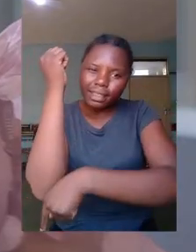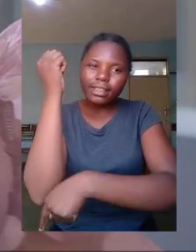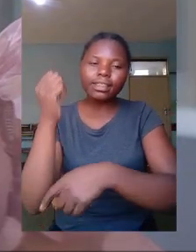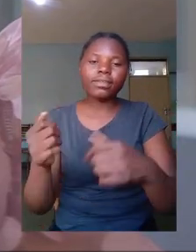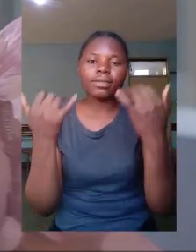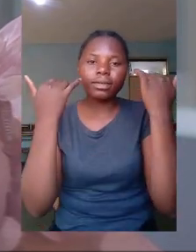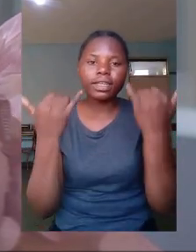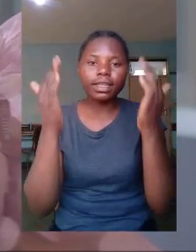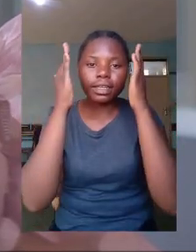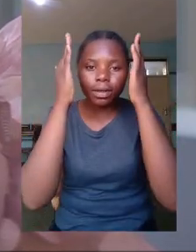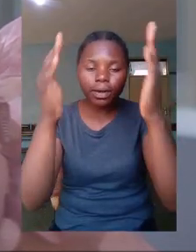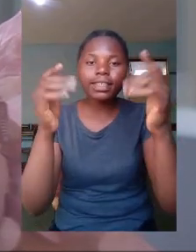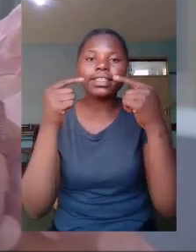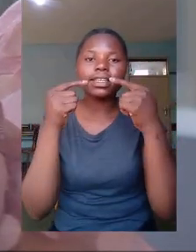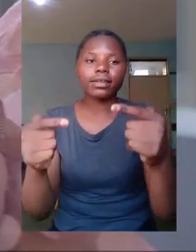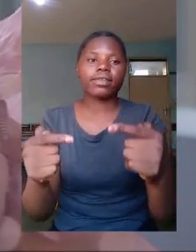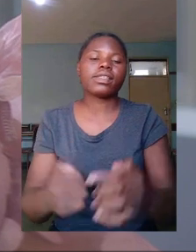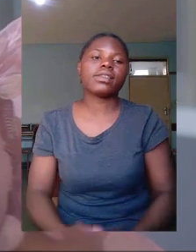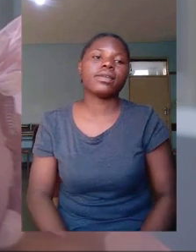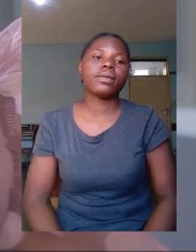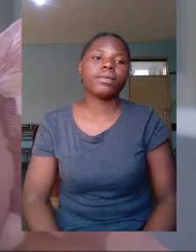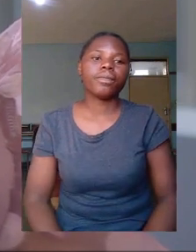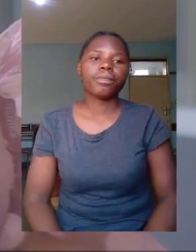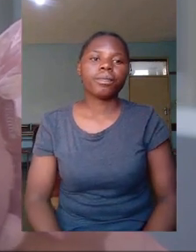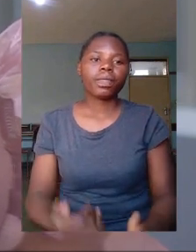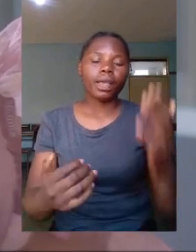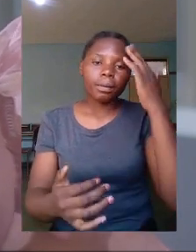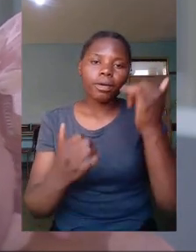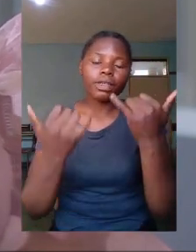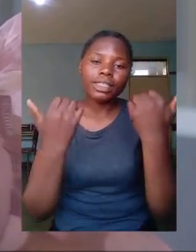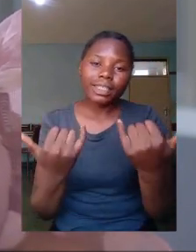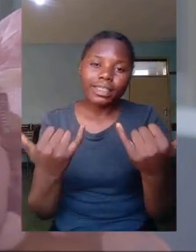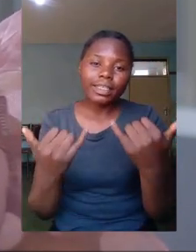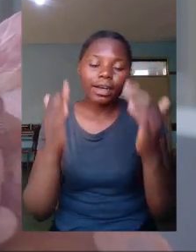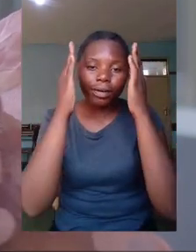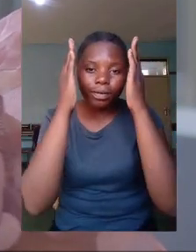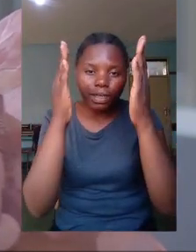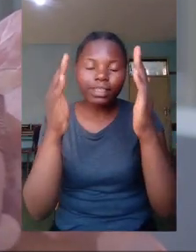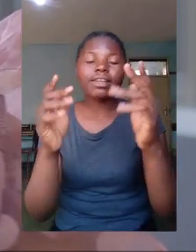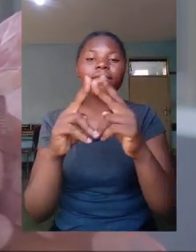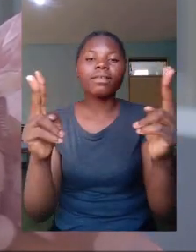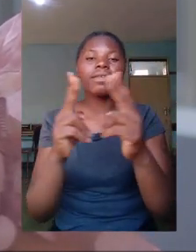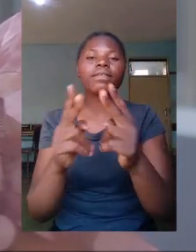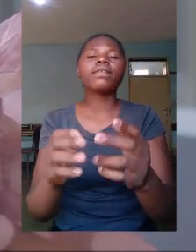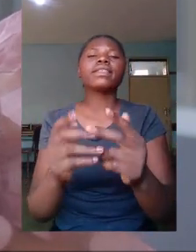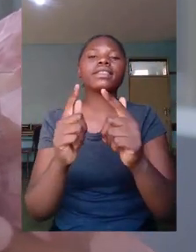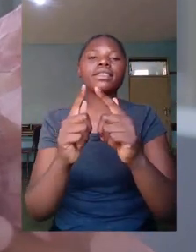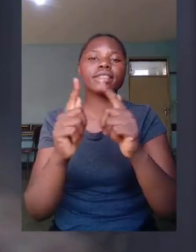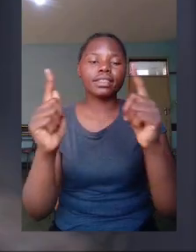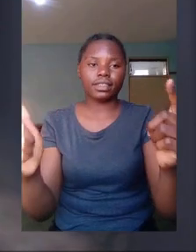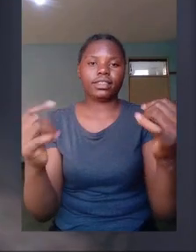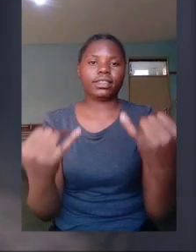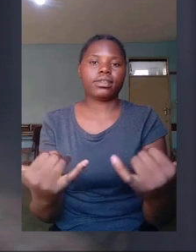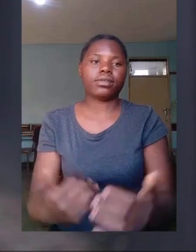So there is a big difference, because now our forecasters, they're experts in producing these nowcasts.